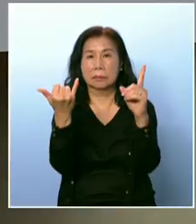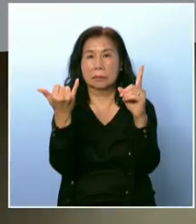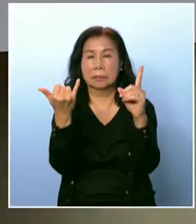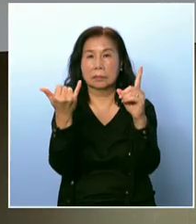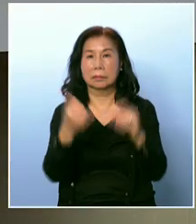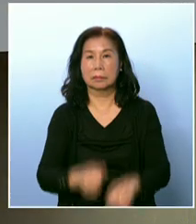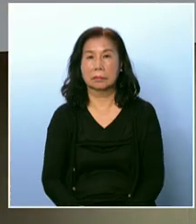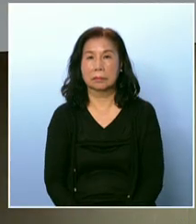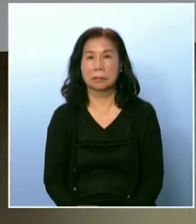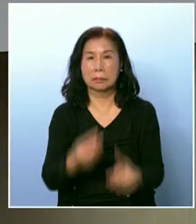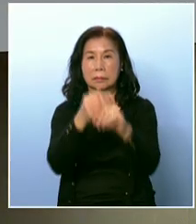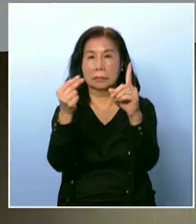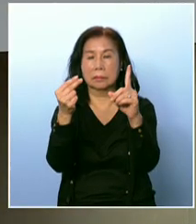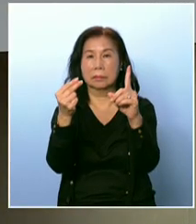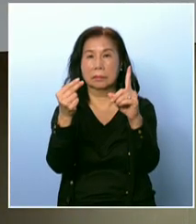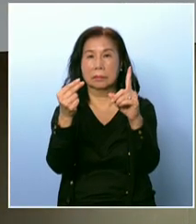16,